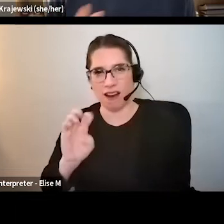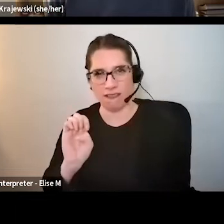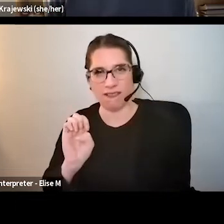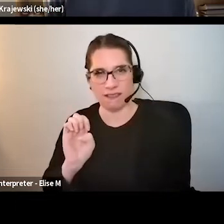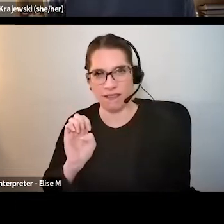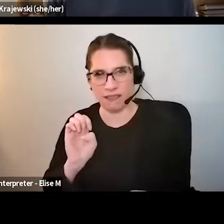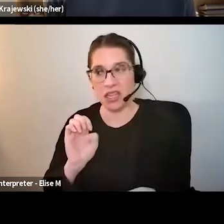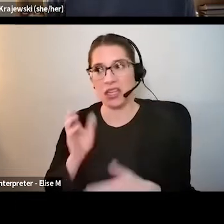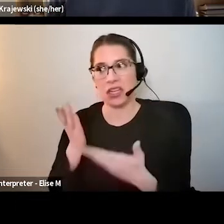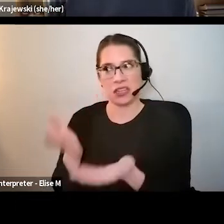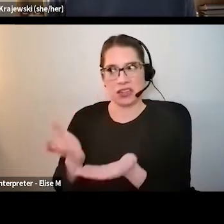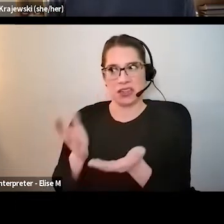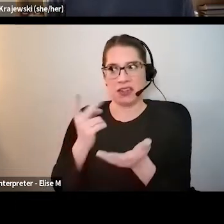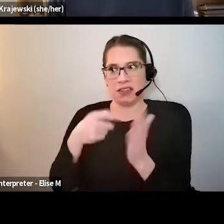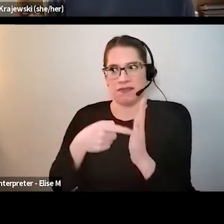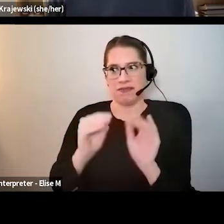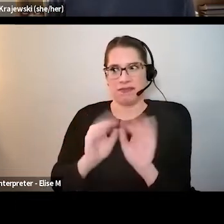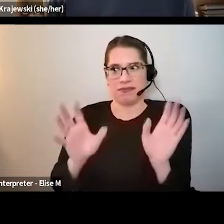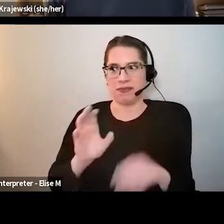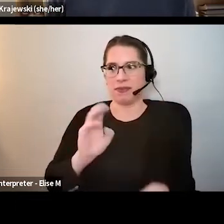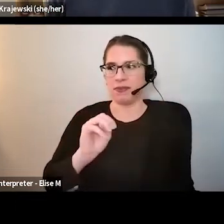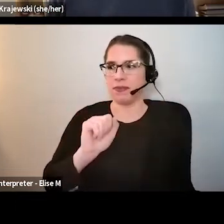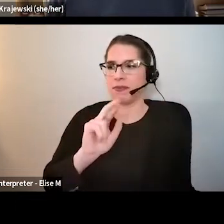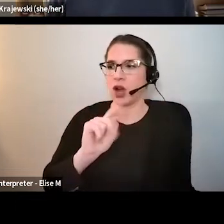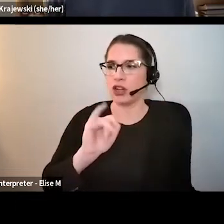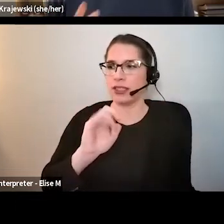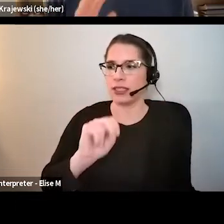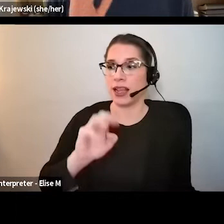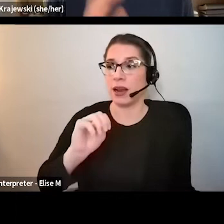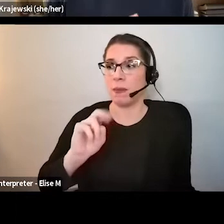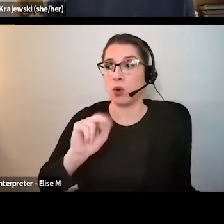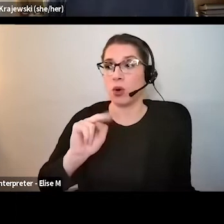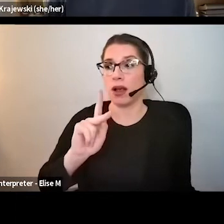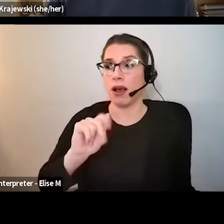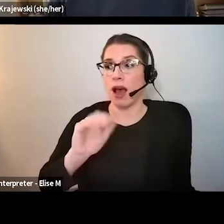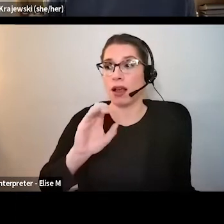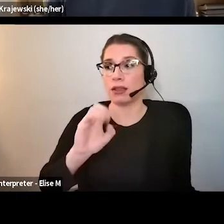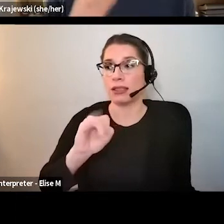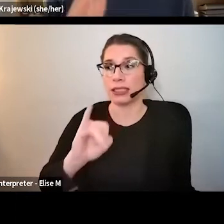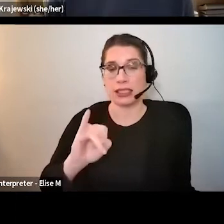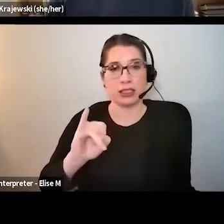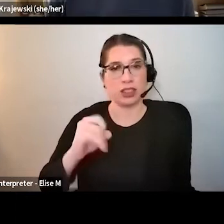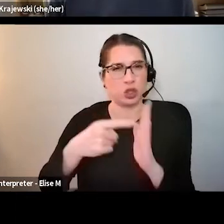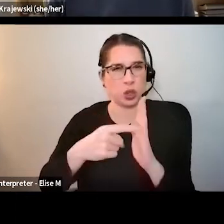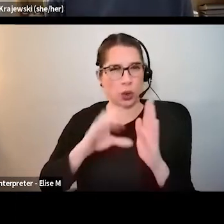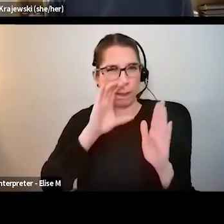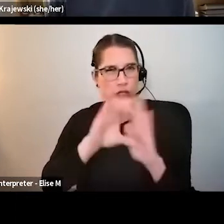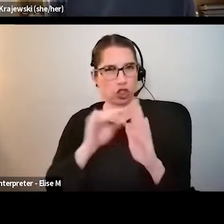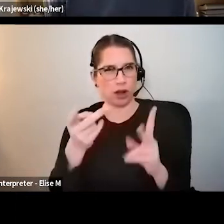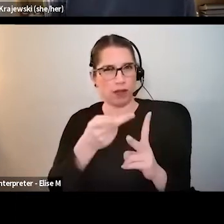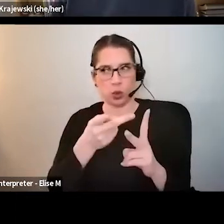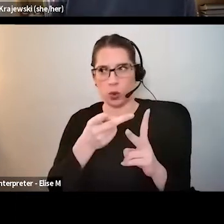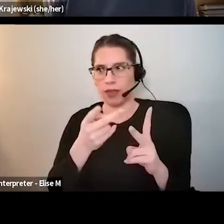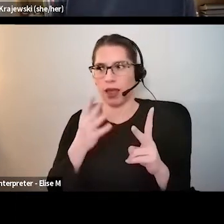is clear in Martin Munkaci's beautiful portrait of the two, pairing her delicate features with his imposing